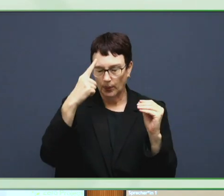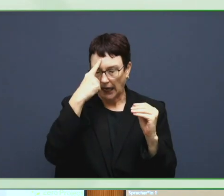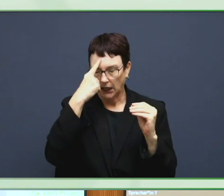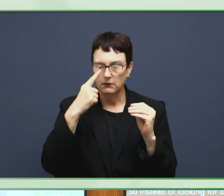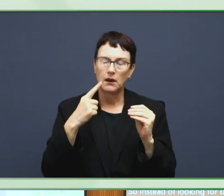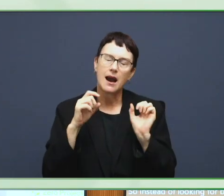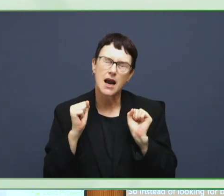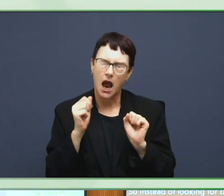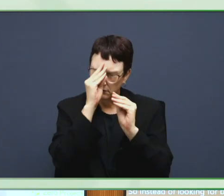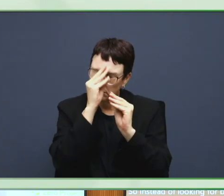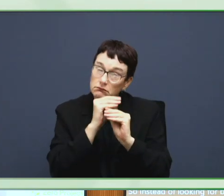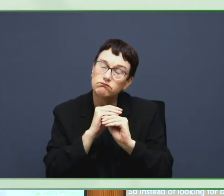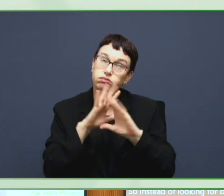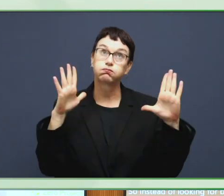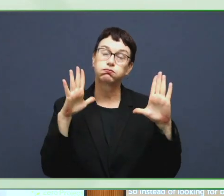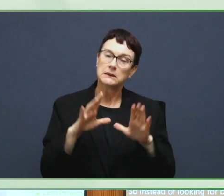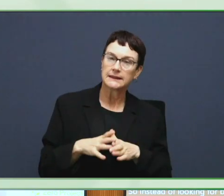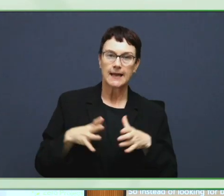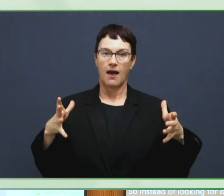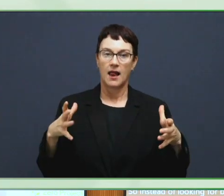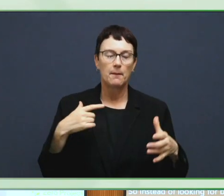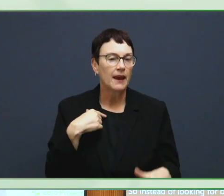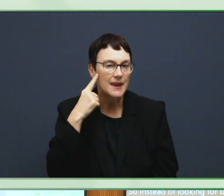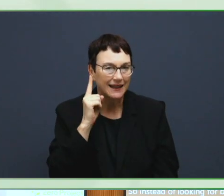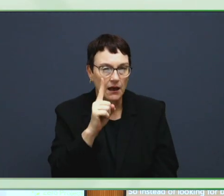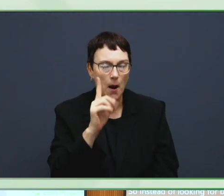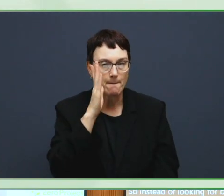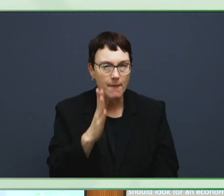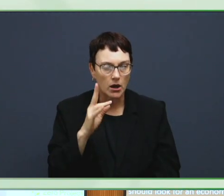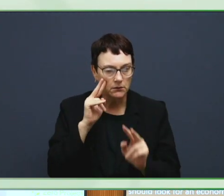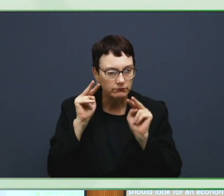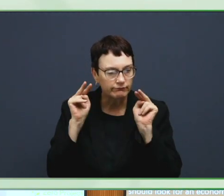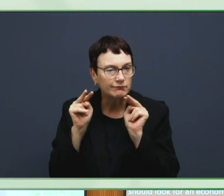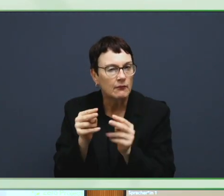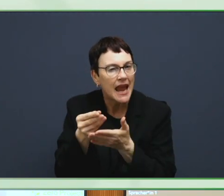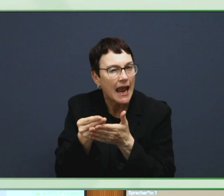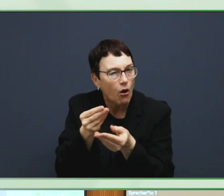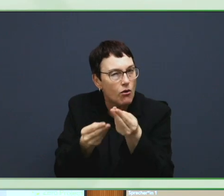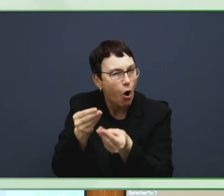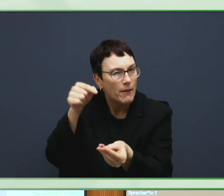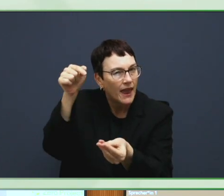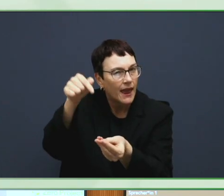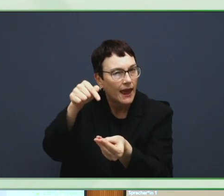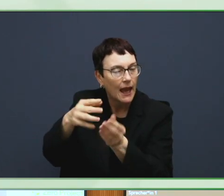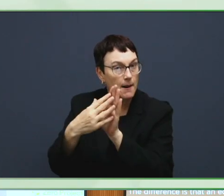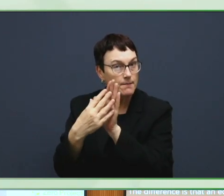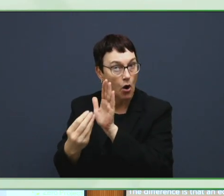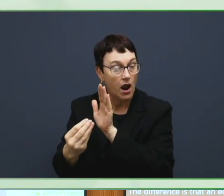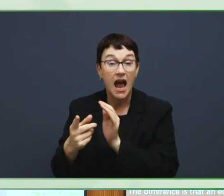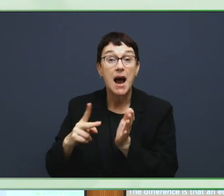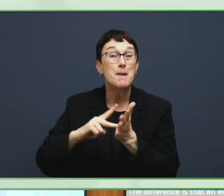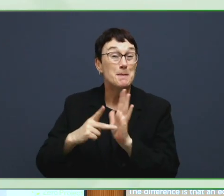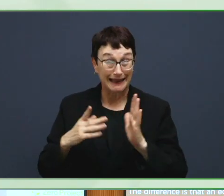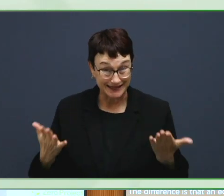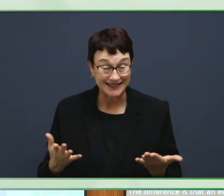for an economic model. And what's the difference? The difference is that an economic model, there is demand and supply. There is abundance and